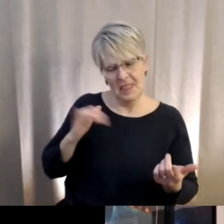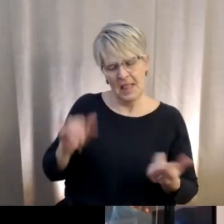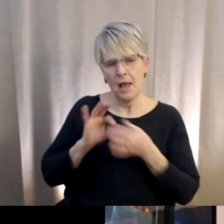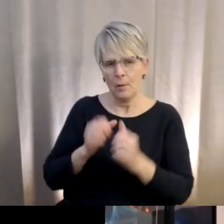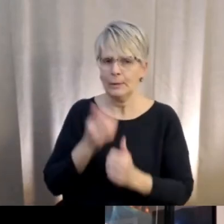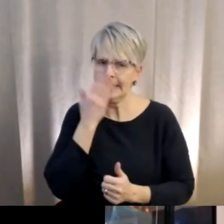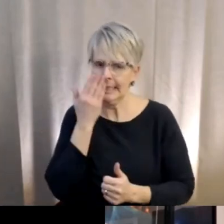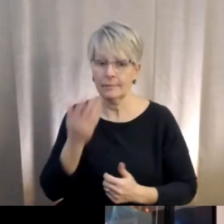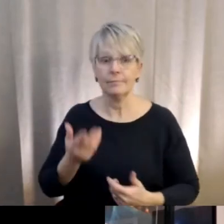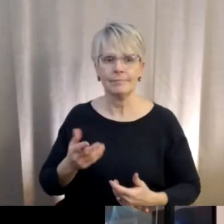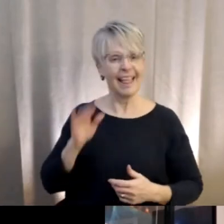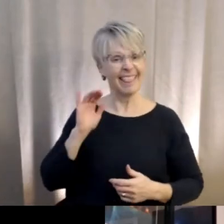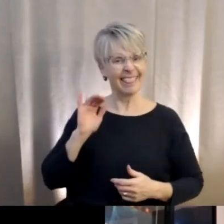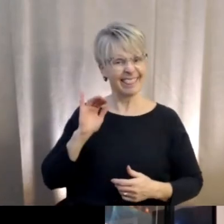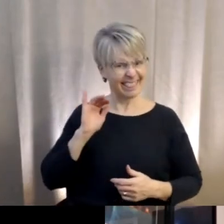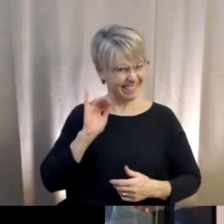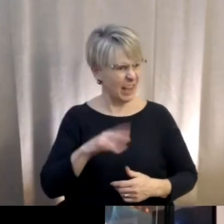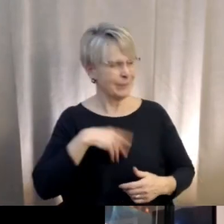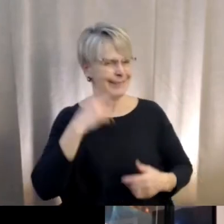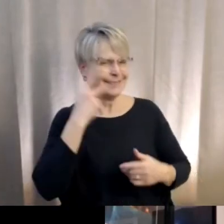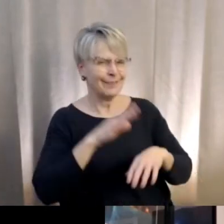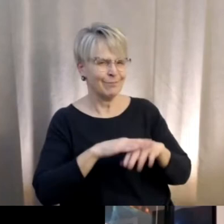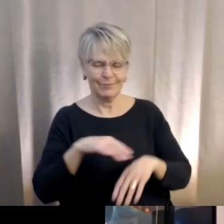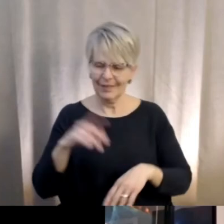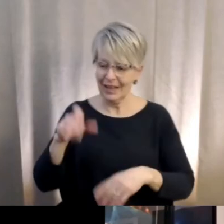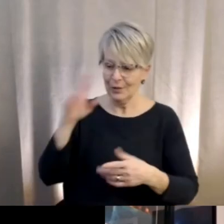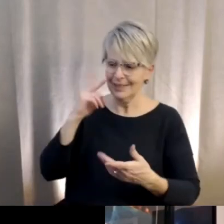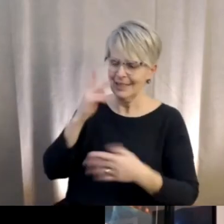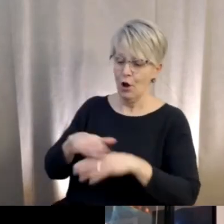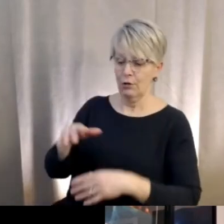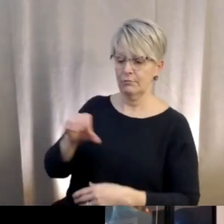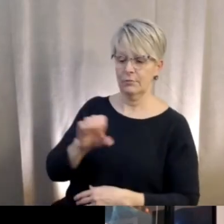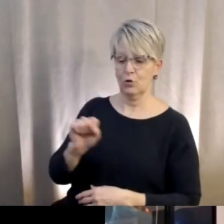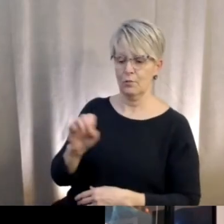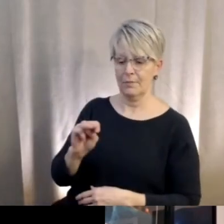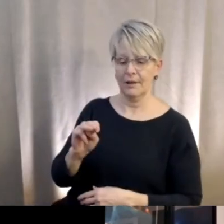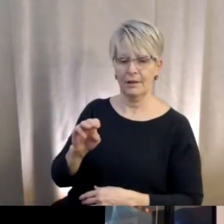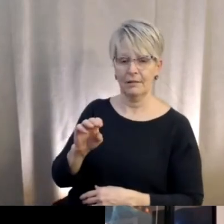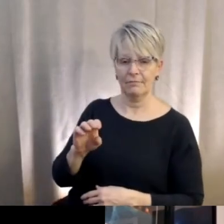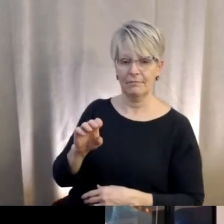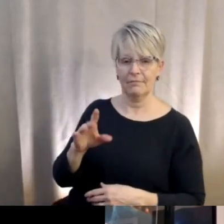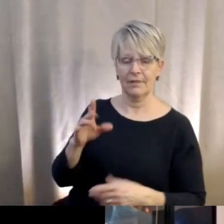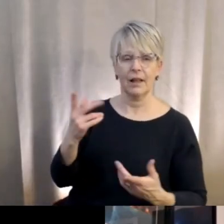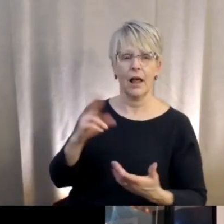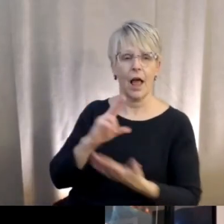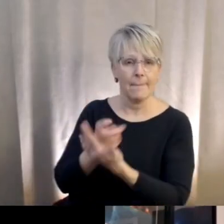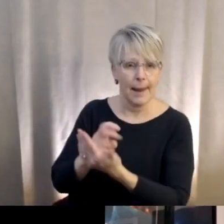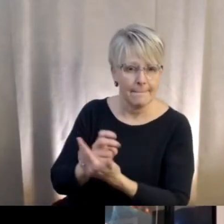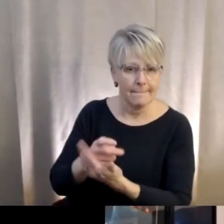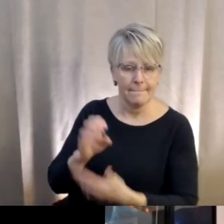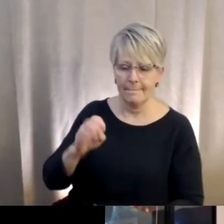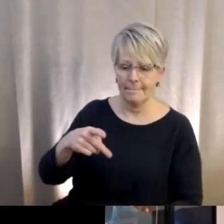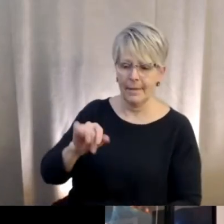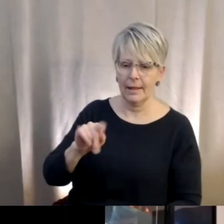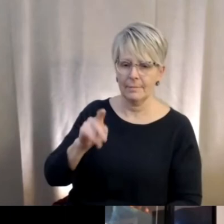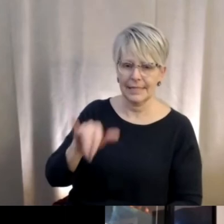those are often the videos that you see on social media, I think, of the particularly epilepsy support,